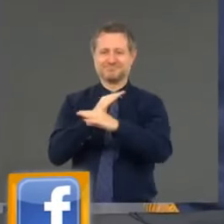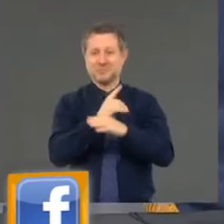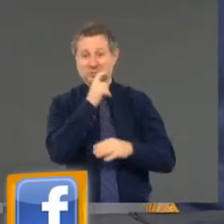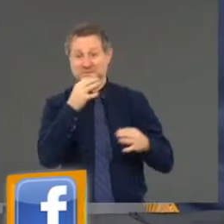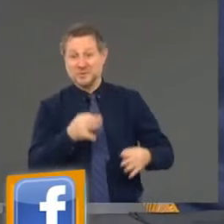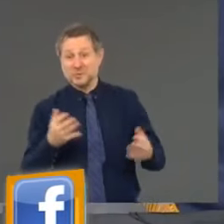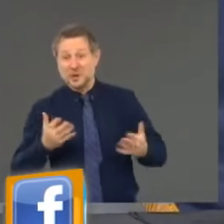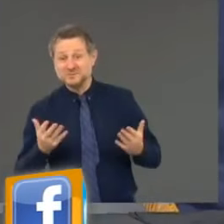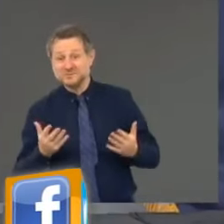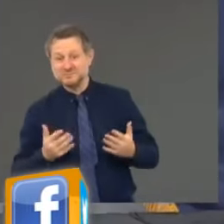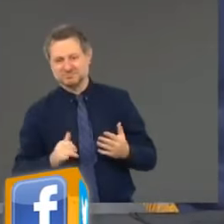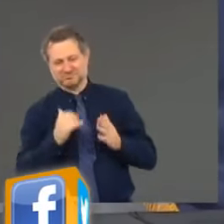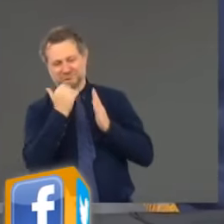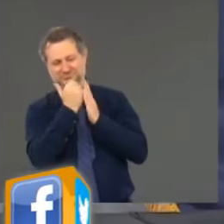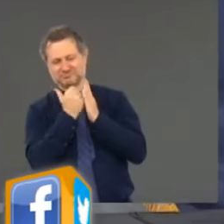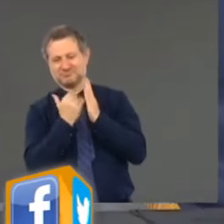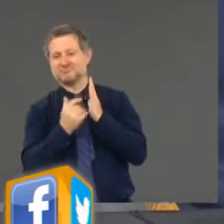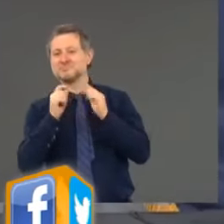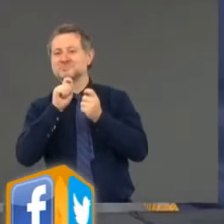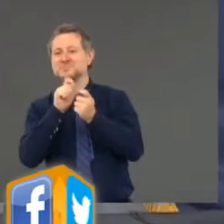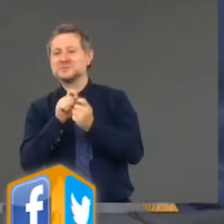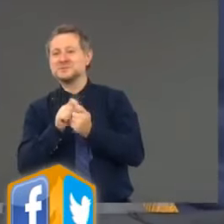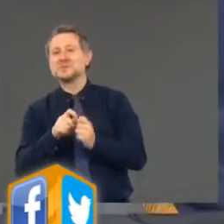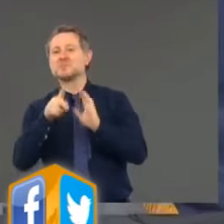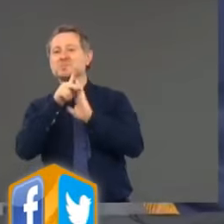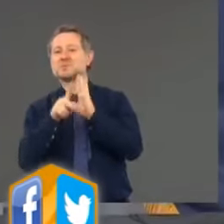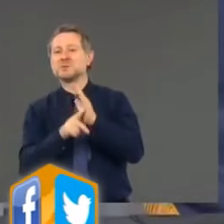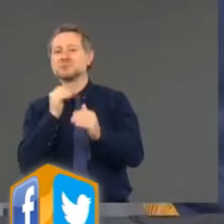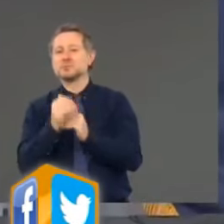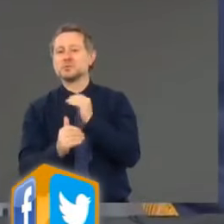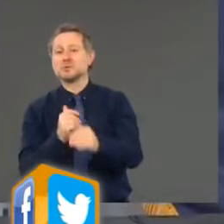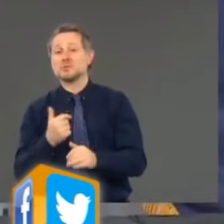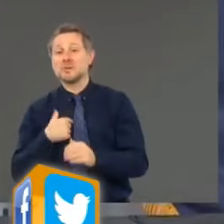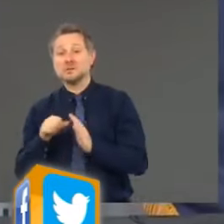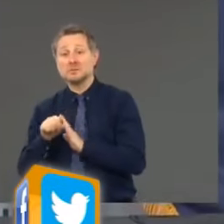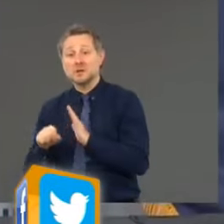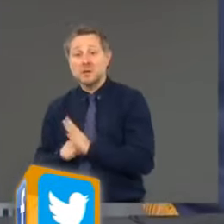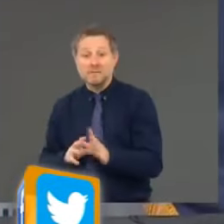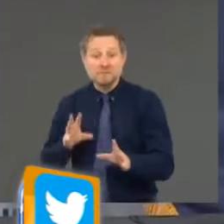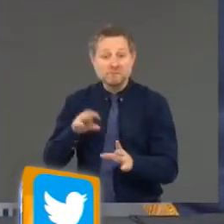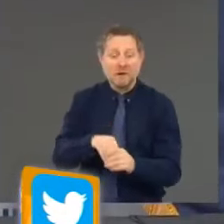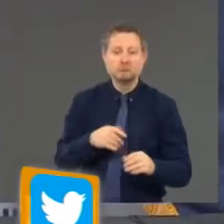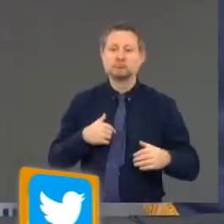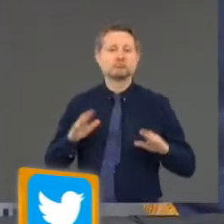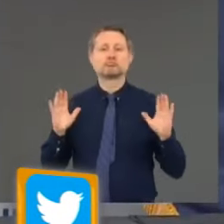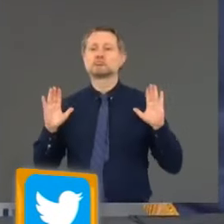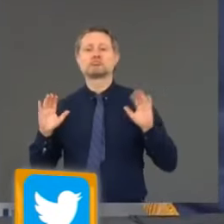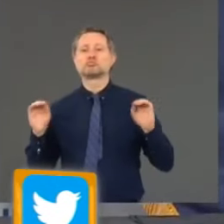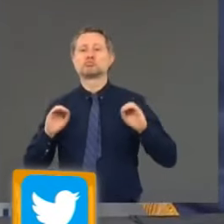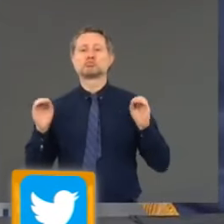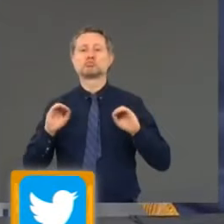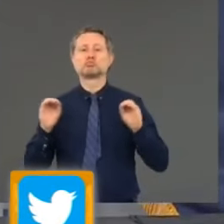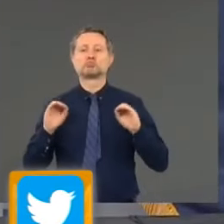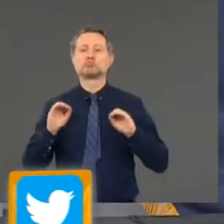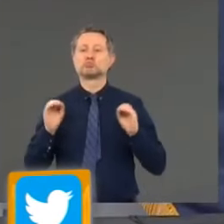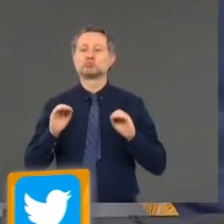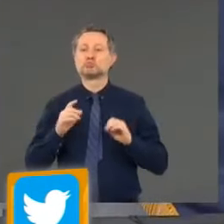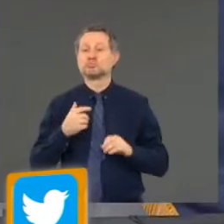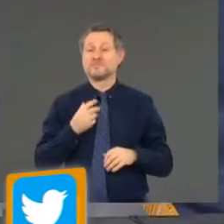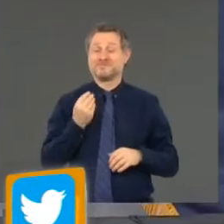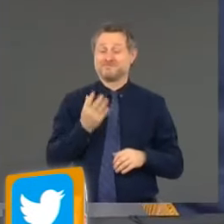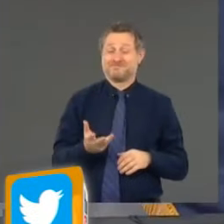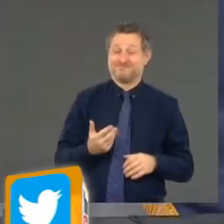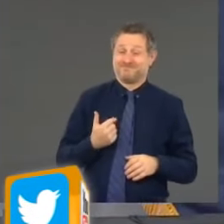and practices are in place for those who do come. State has no role in that whatsoever. And it's not like we have the kind of relationship that they're looking